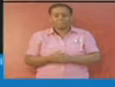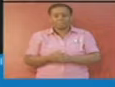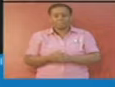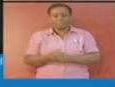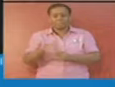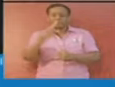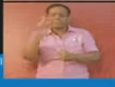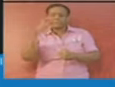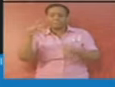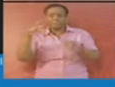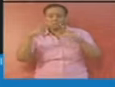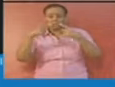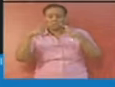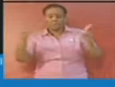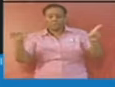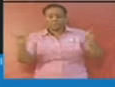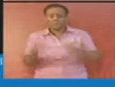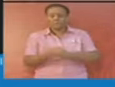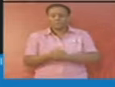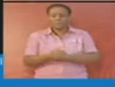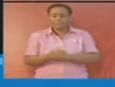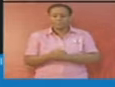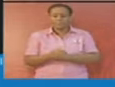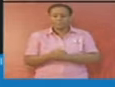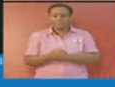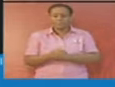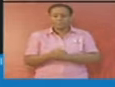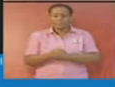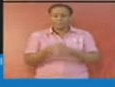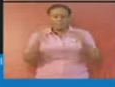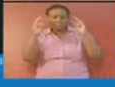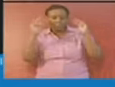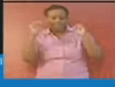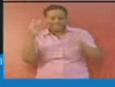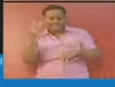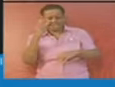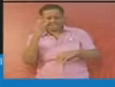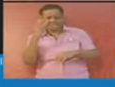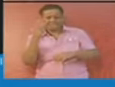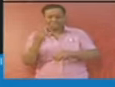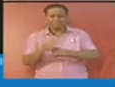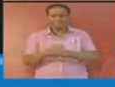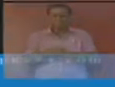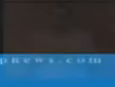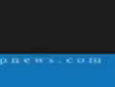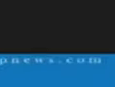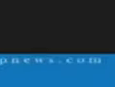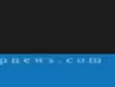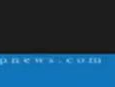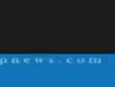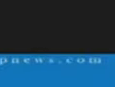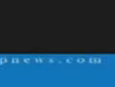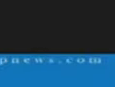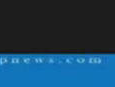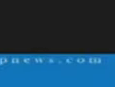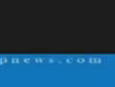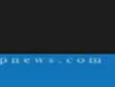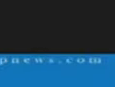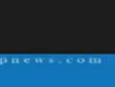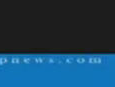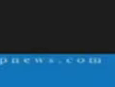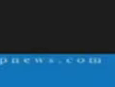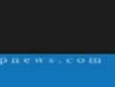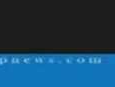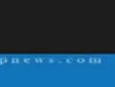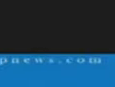AZPnews.com. Minister, I see that you are only on a weekend on a Saturday. It